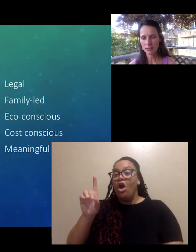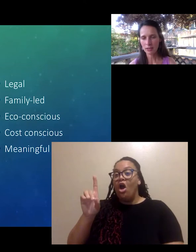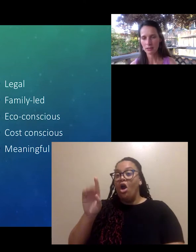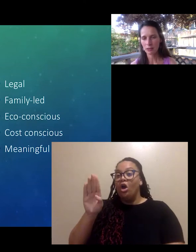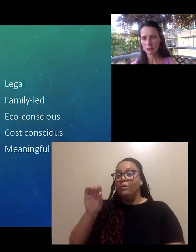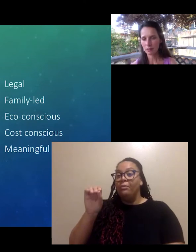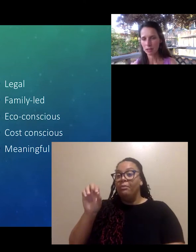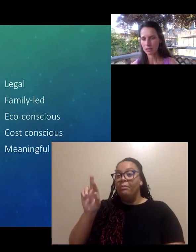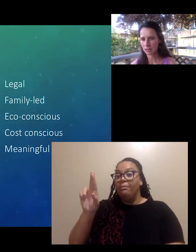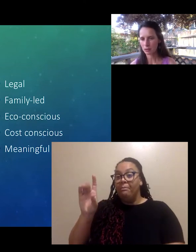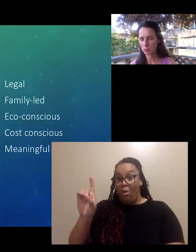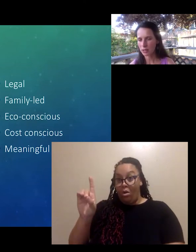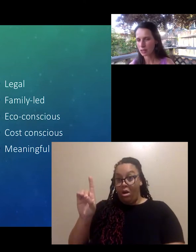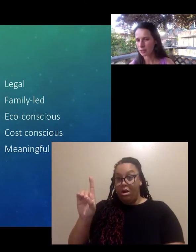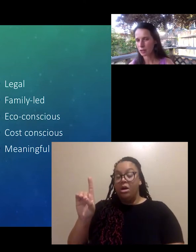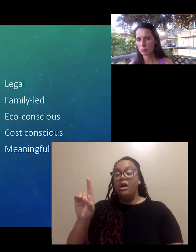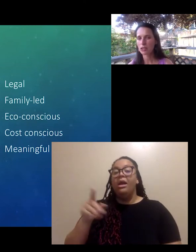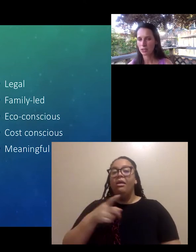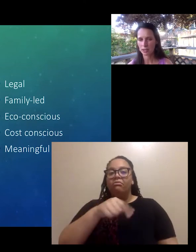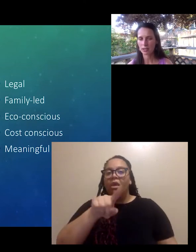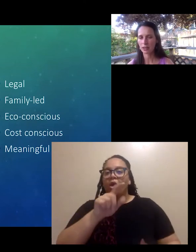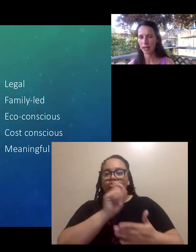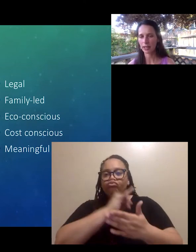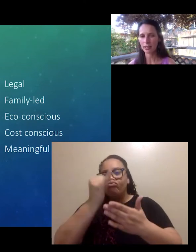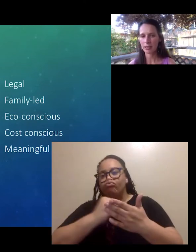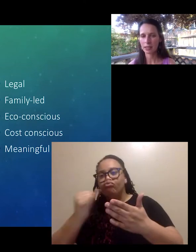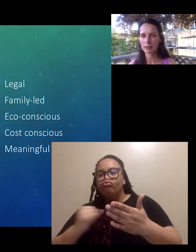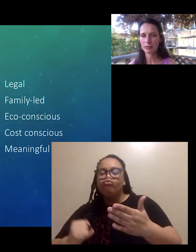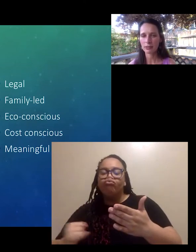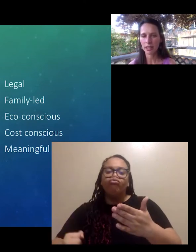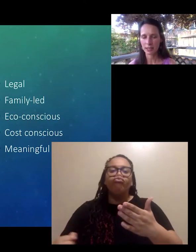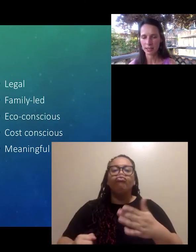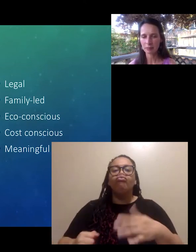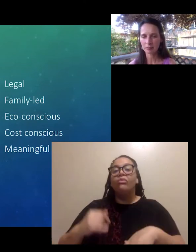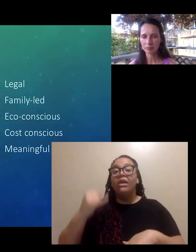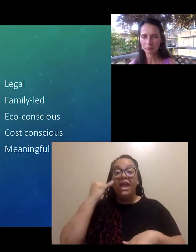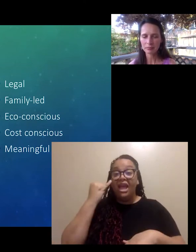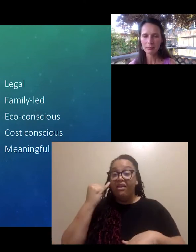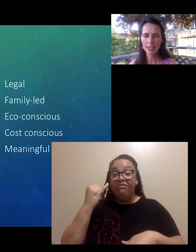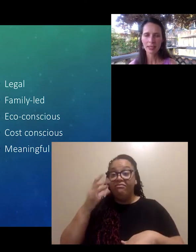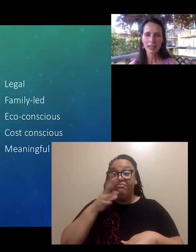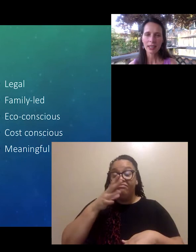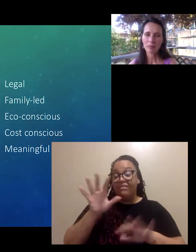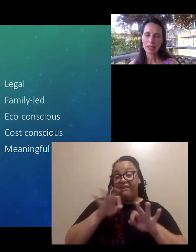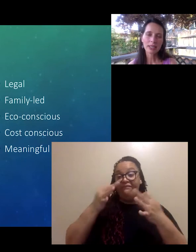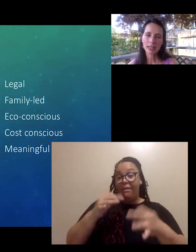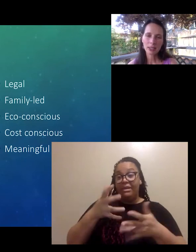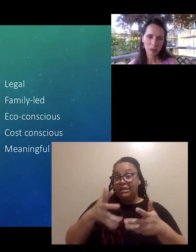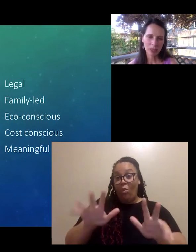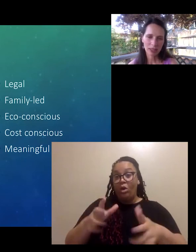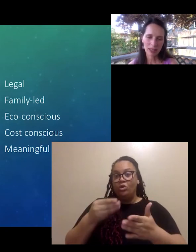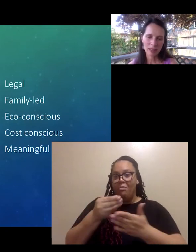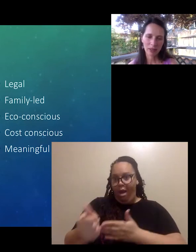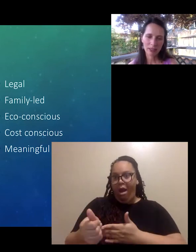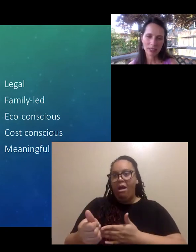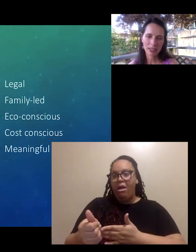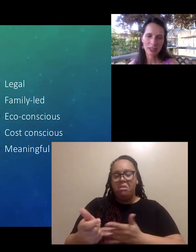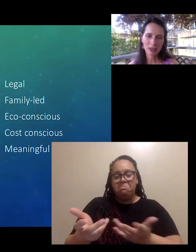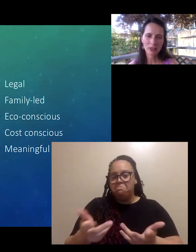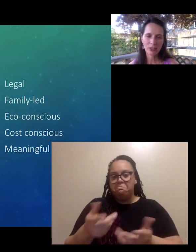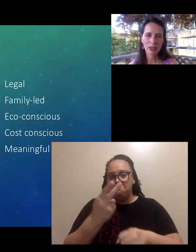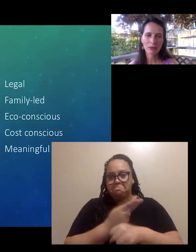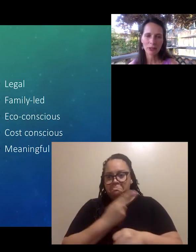containers. If the family doesn't want to, you know, purchase another kind of casket, but these can also be, um,